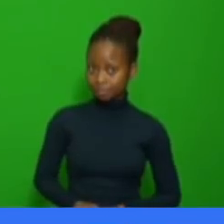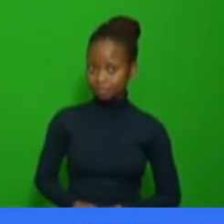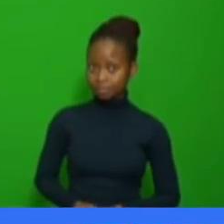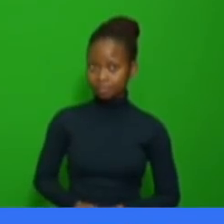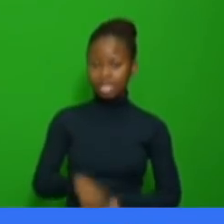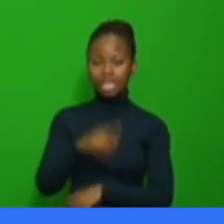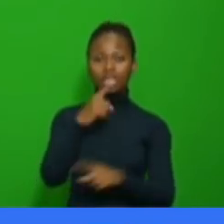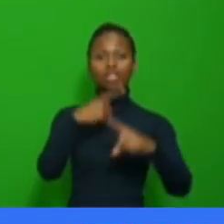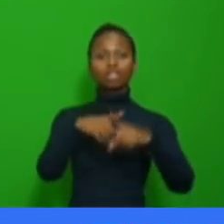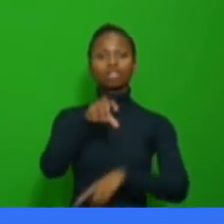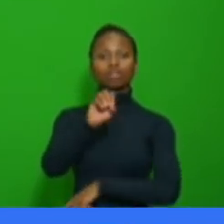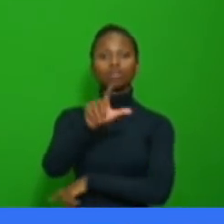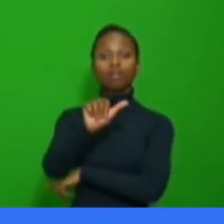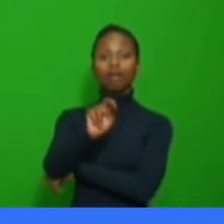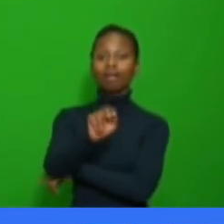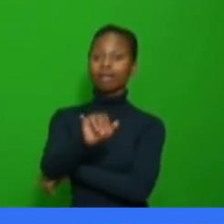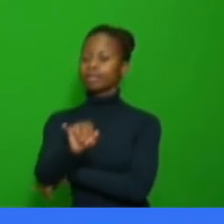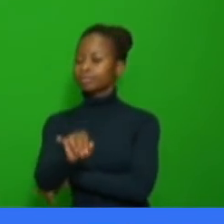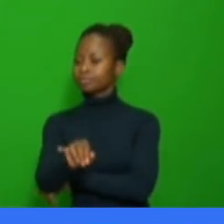Olang.